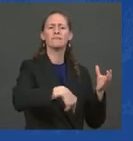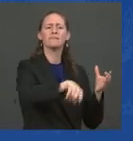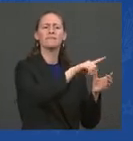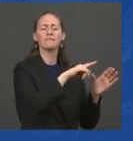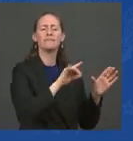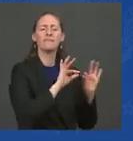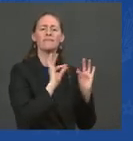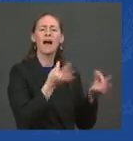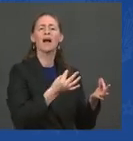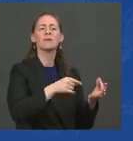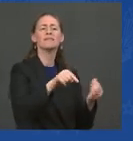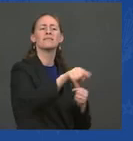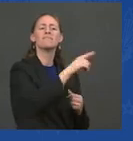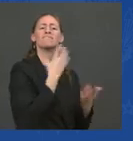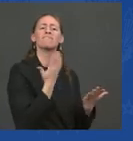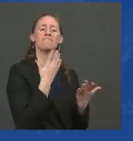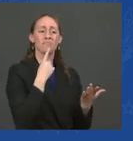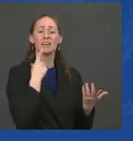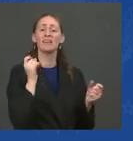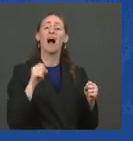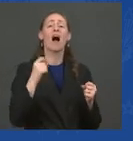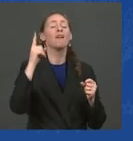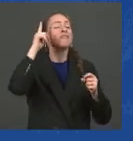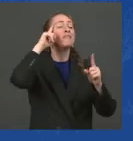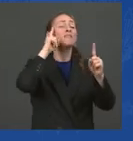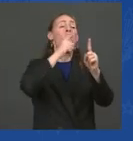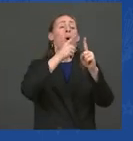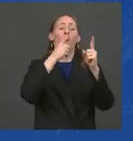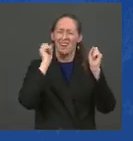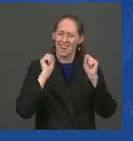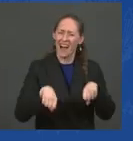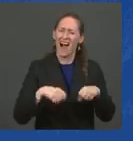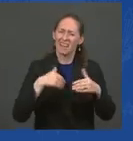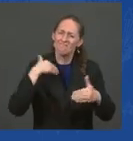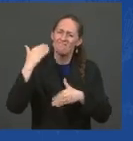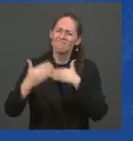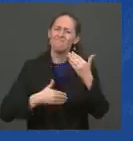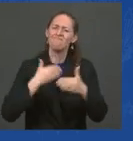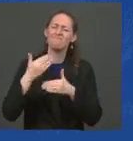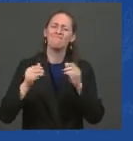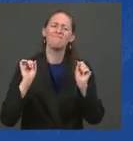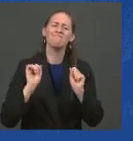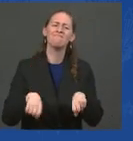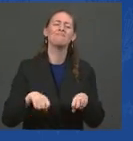that you can be anything you set your mind to if you work at it.